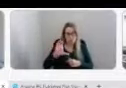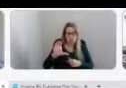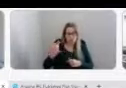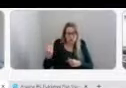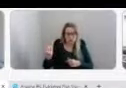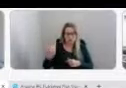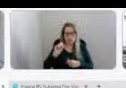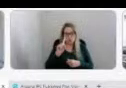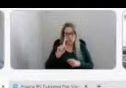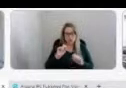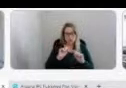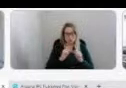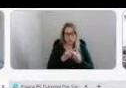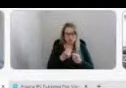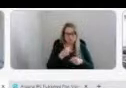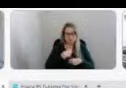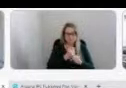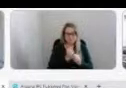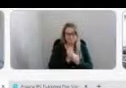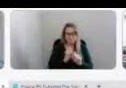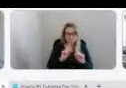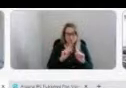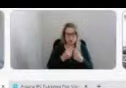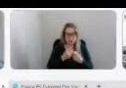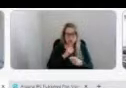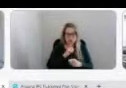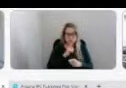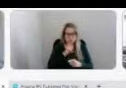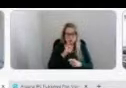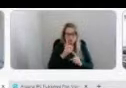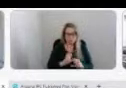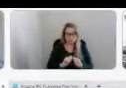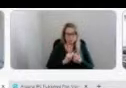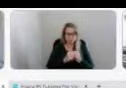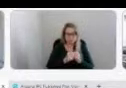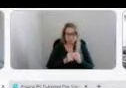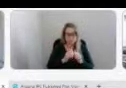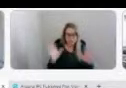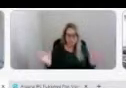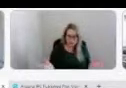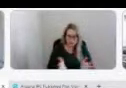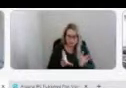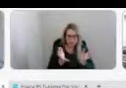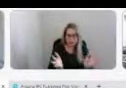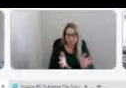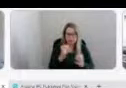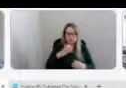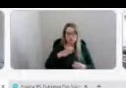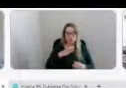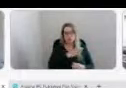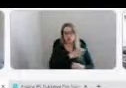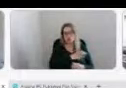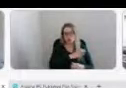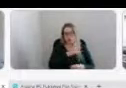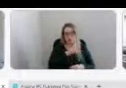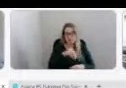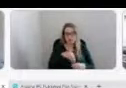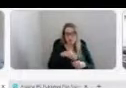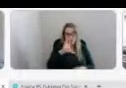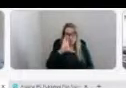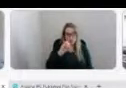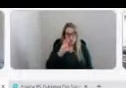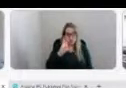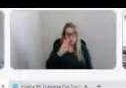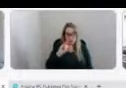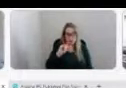district it makes the district highly competitive i urge the commission to incorporate the coconino county board of